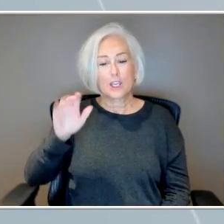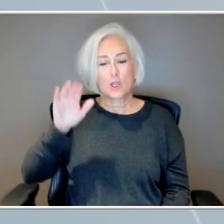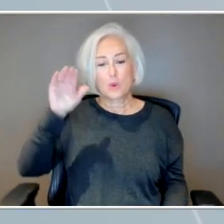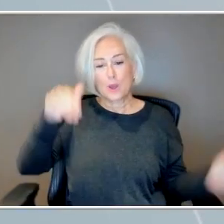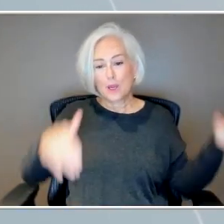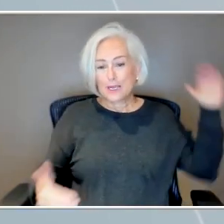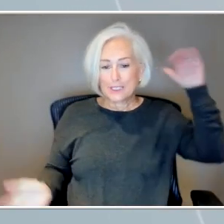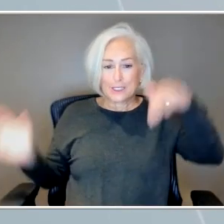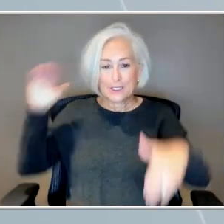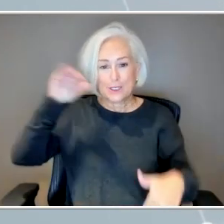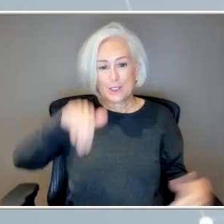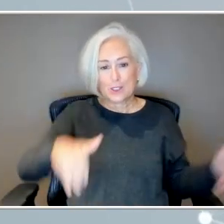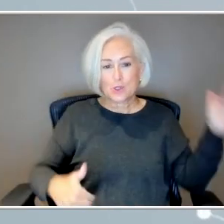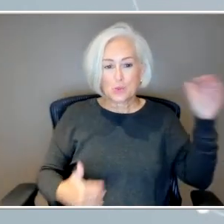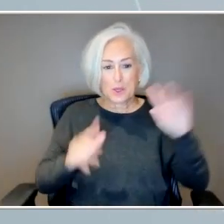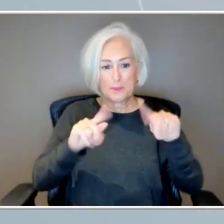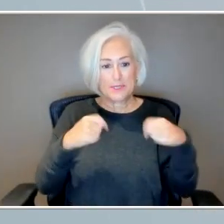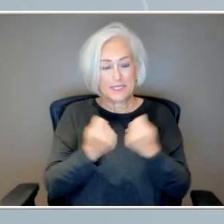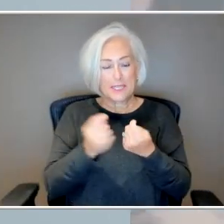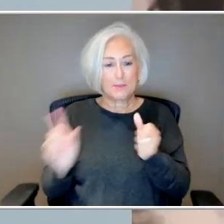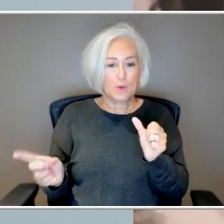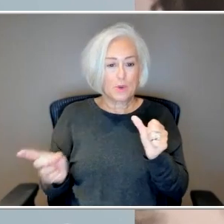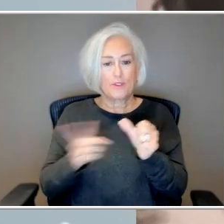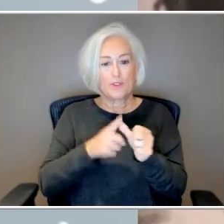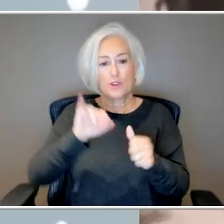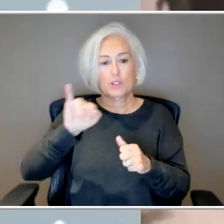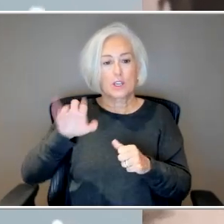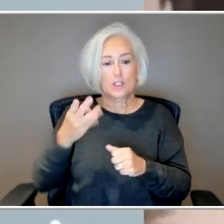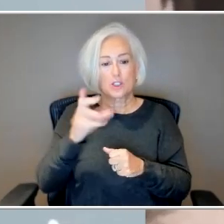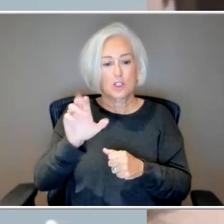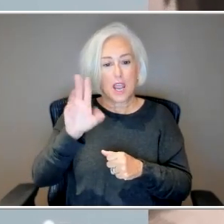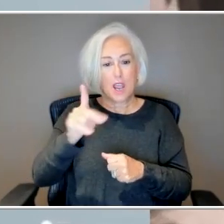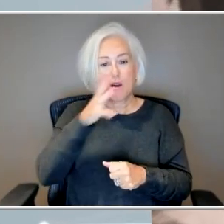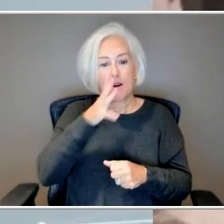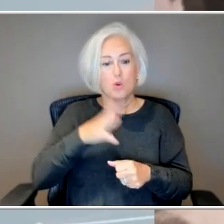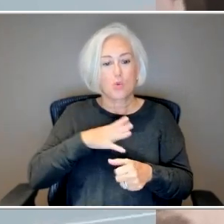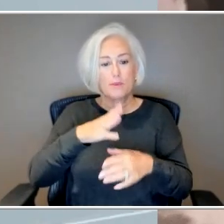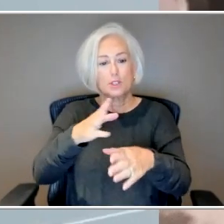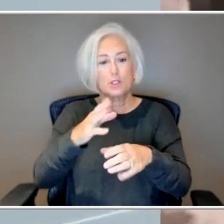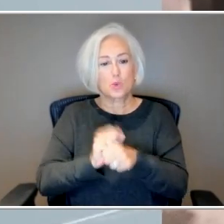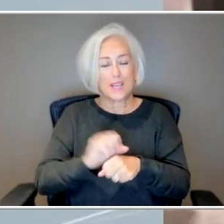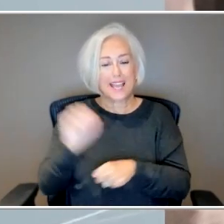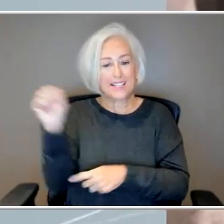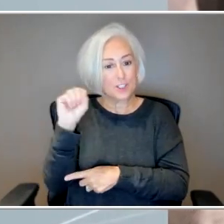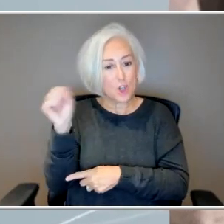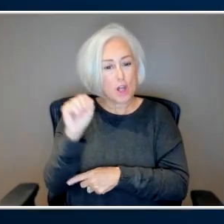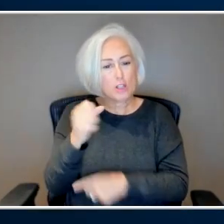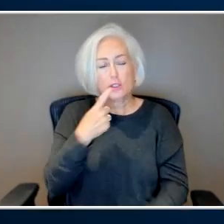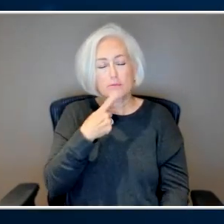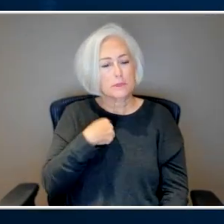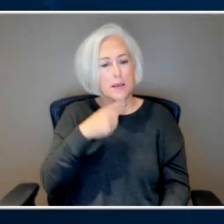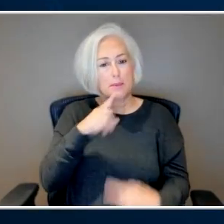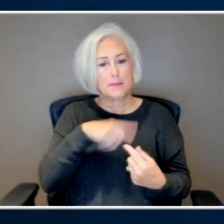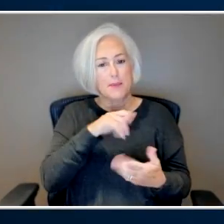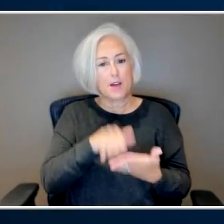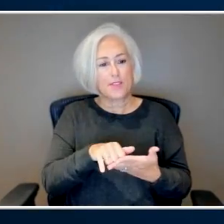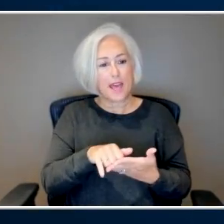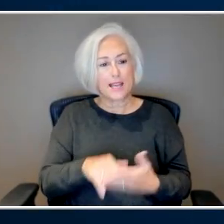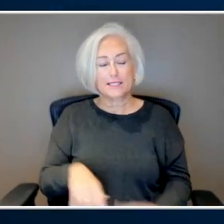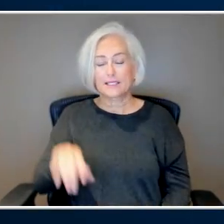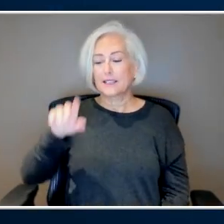ever Jayhawk women to get an athletic scholarship, I understand. Tell us about this. Well, Title